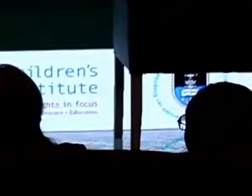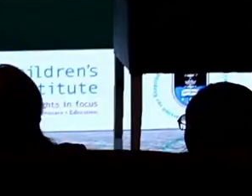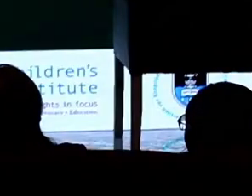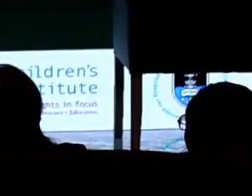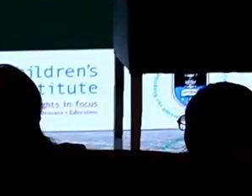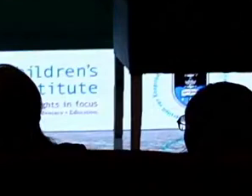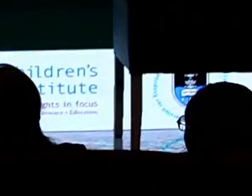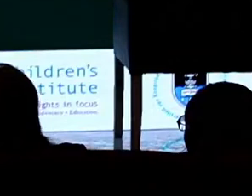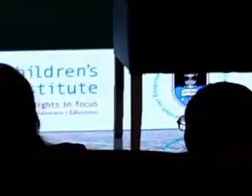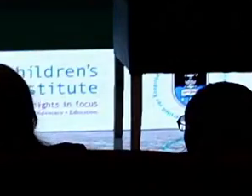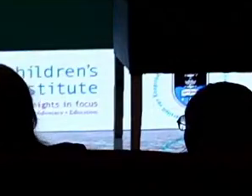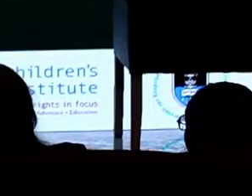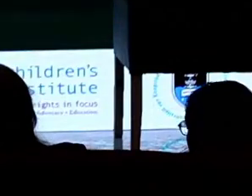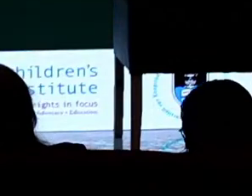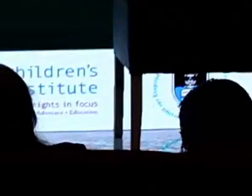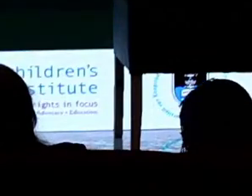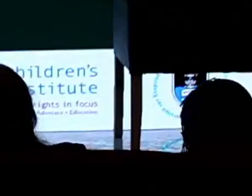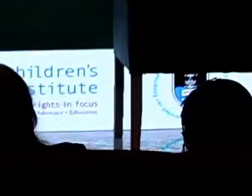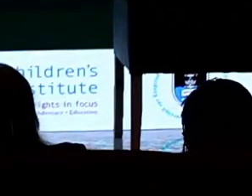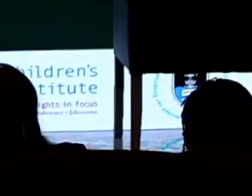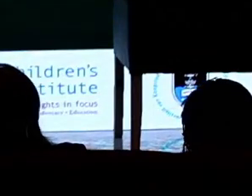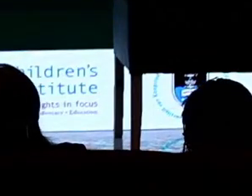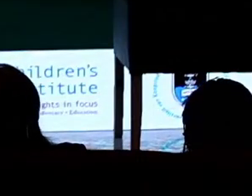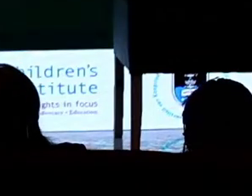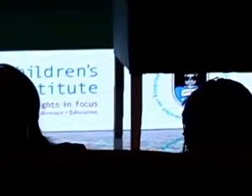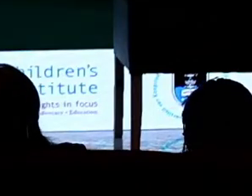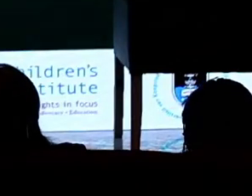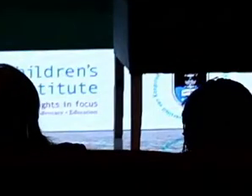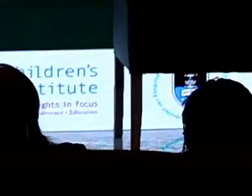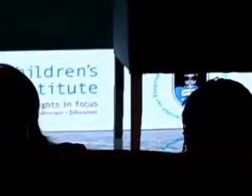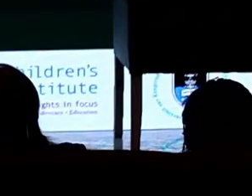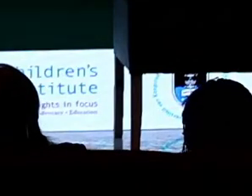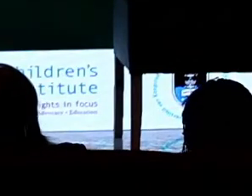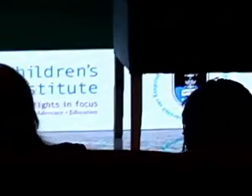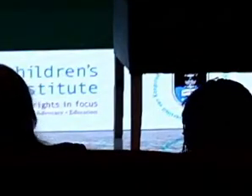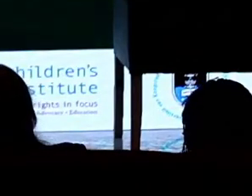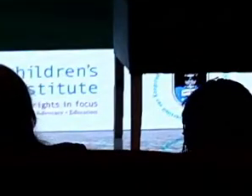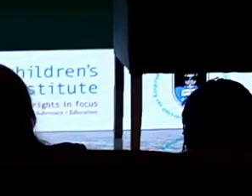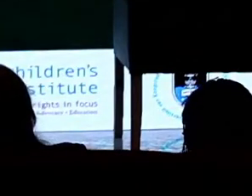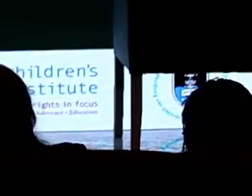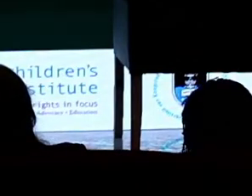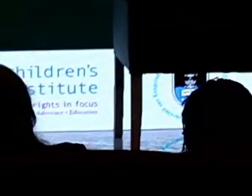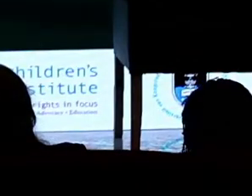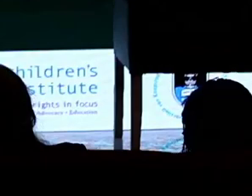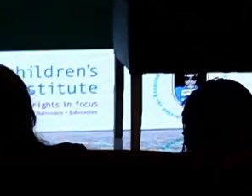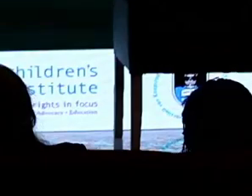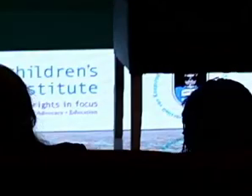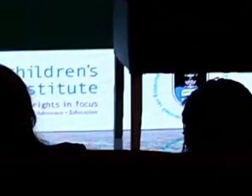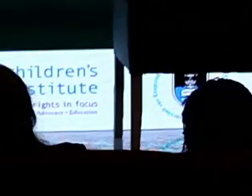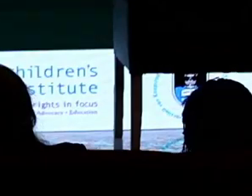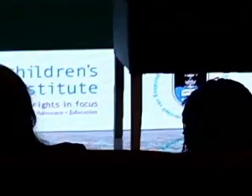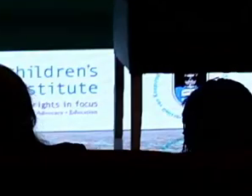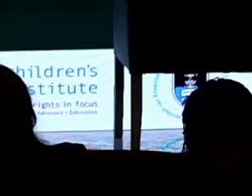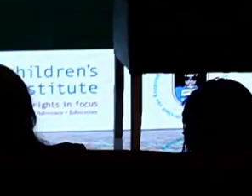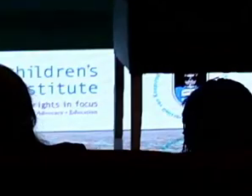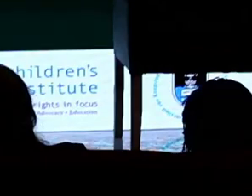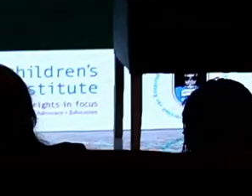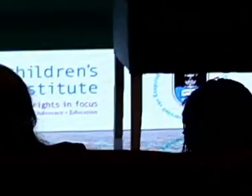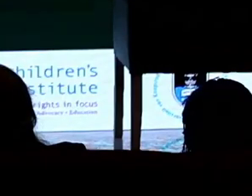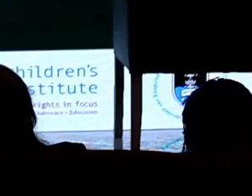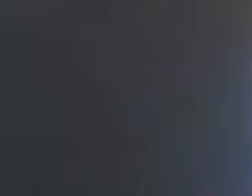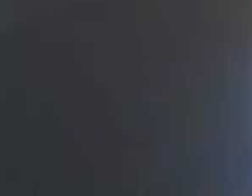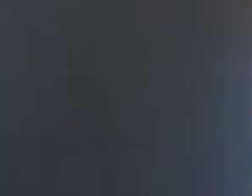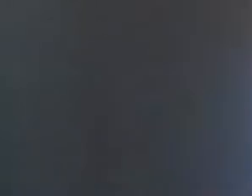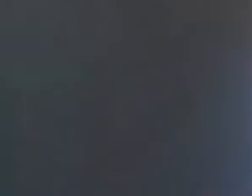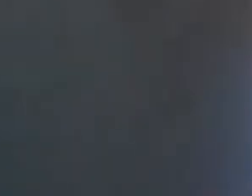people in public health. We have social workers. We have a variety of people. So this is why Paula and I are going to be kind of